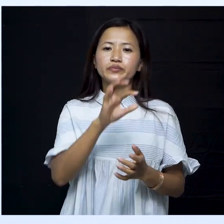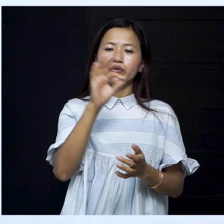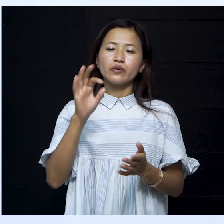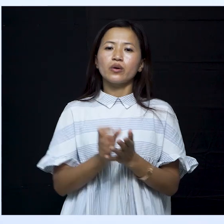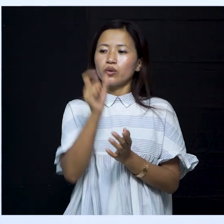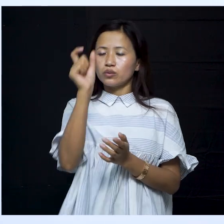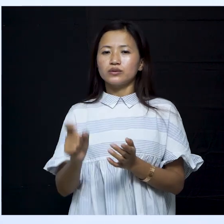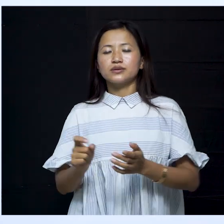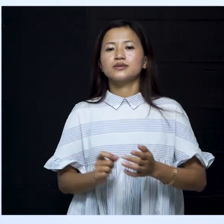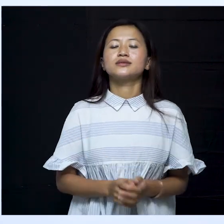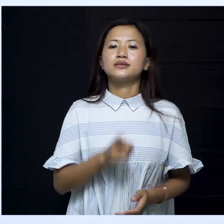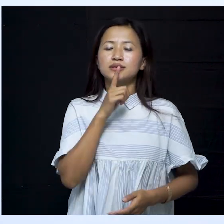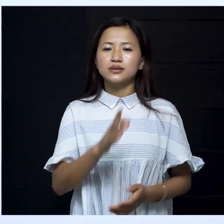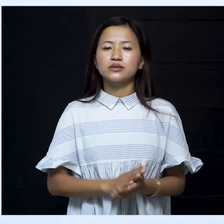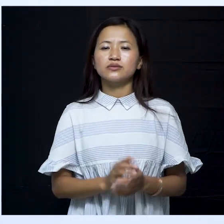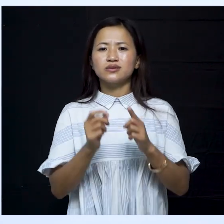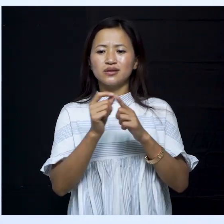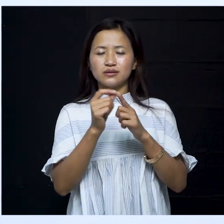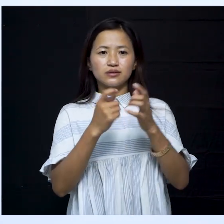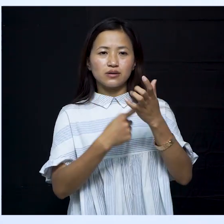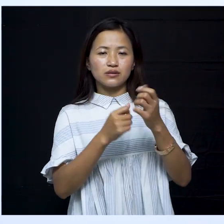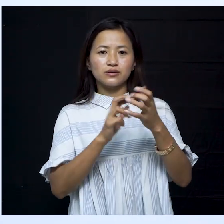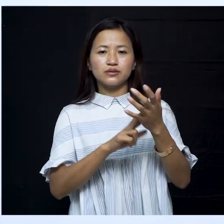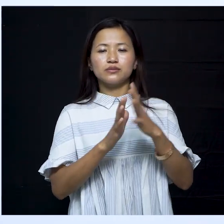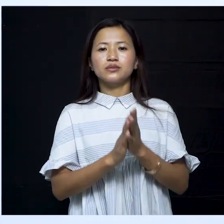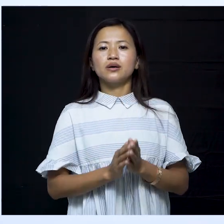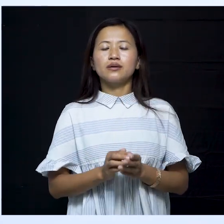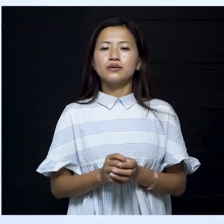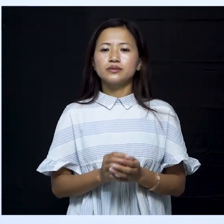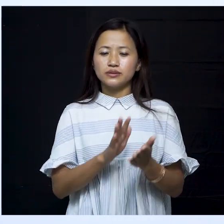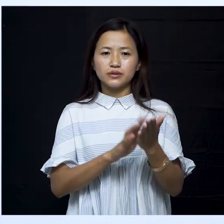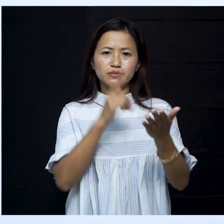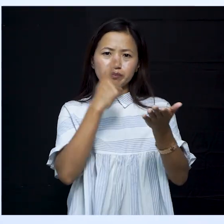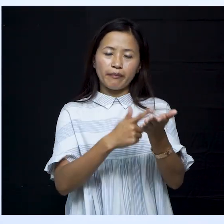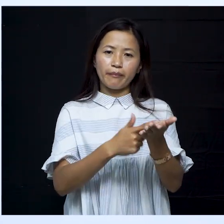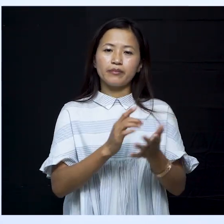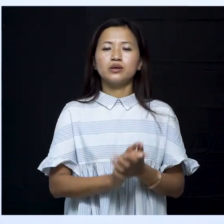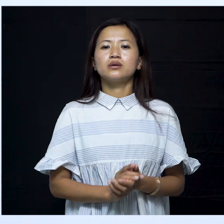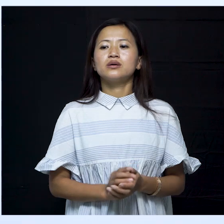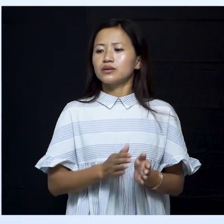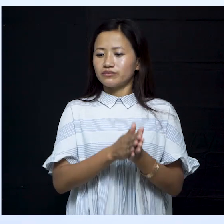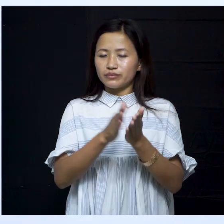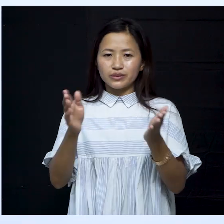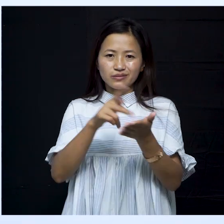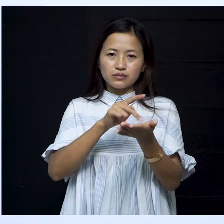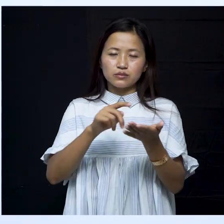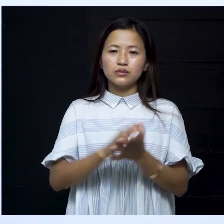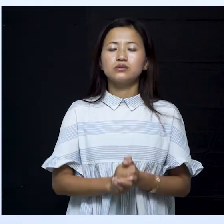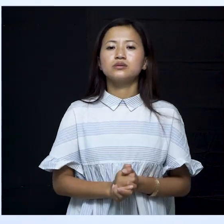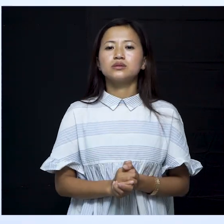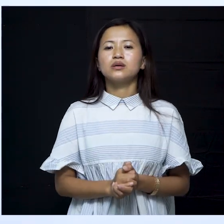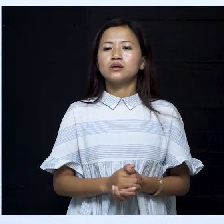words such as written and read as trespassing prohibited. In Berkeley Parks, if you're working in a place such as Berkeley Parks, you would